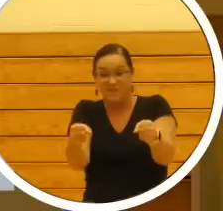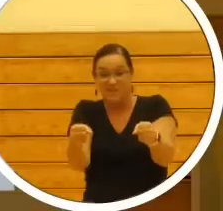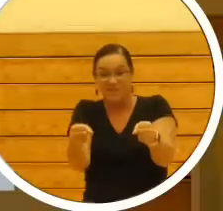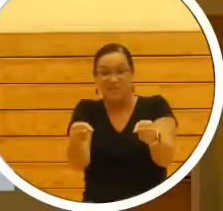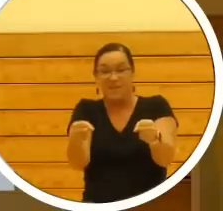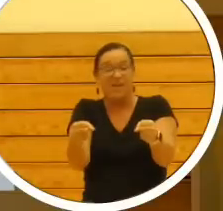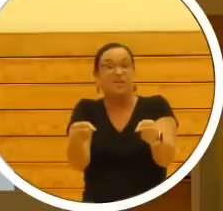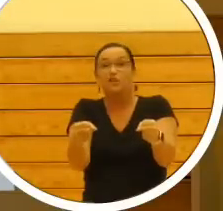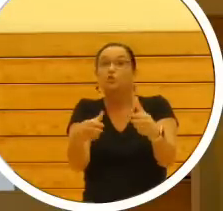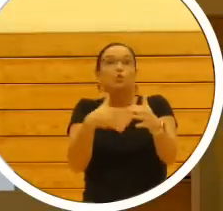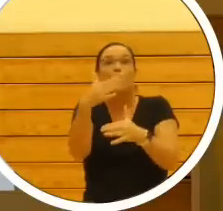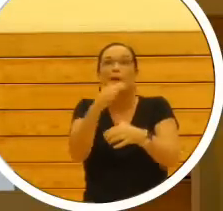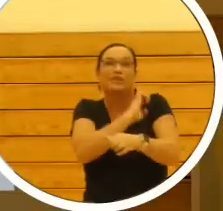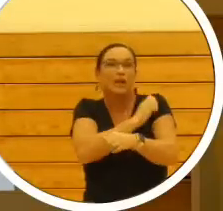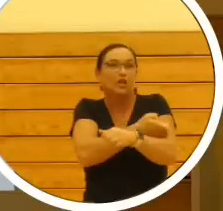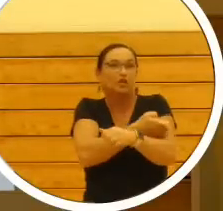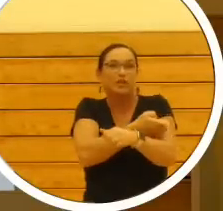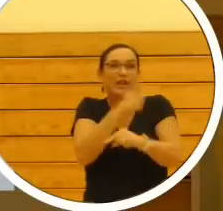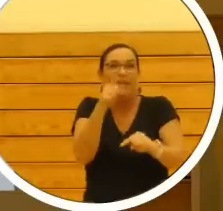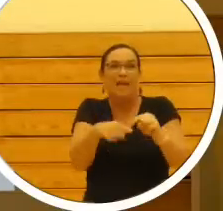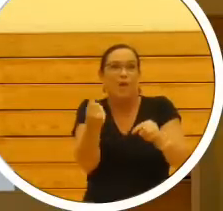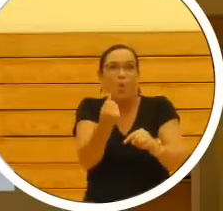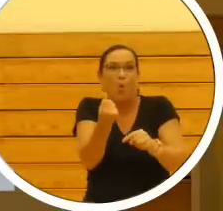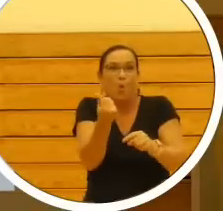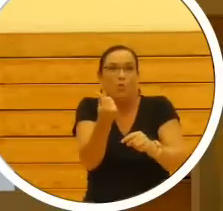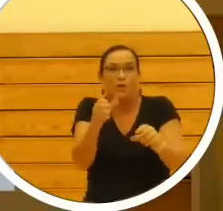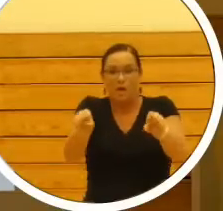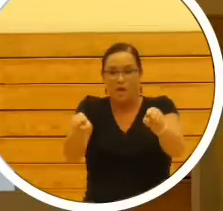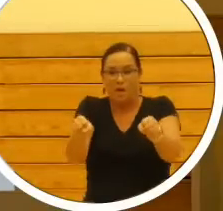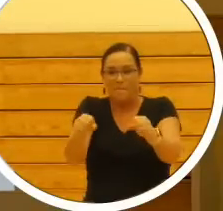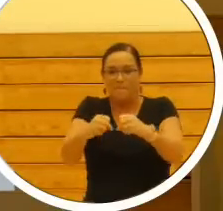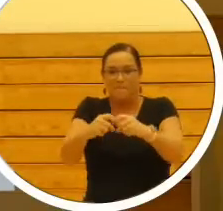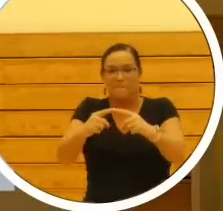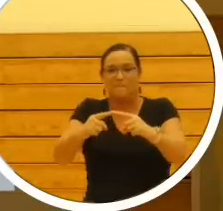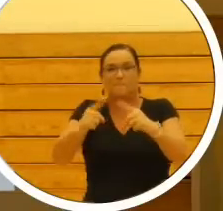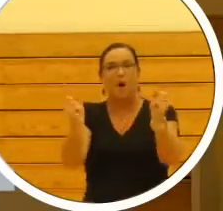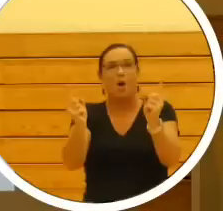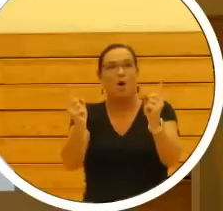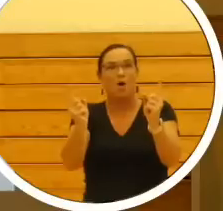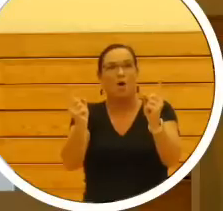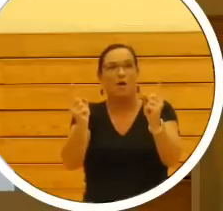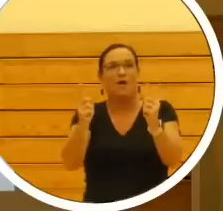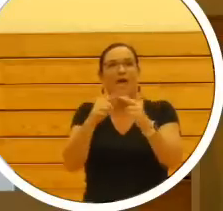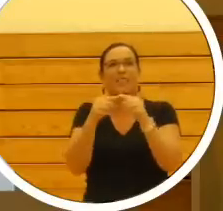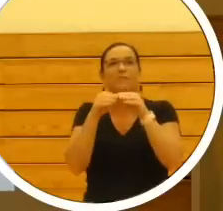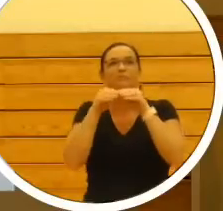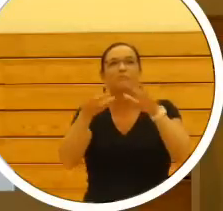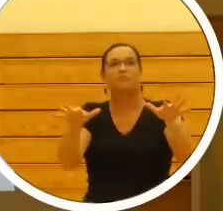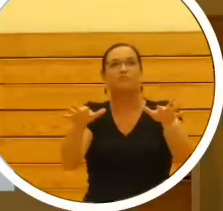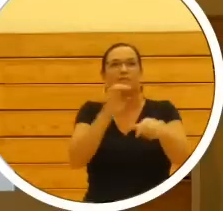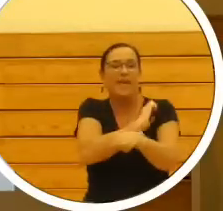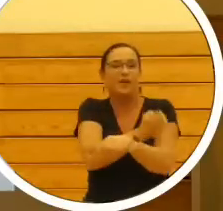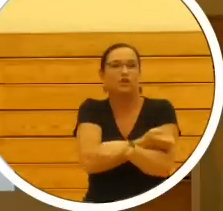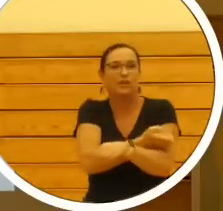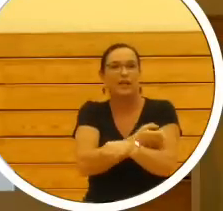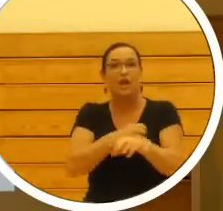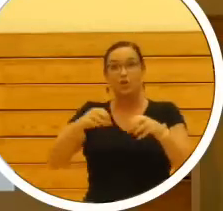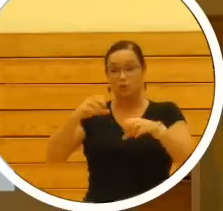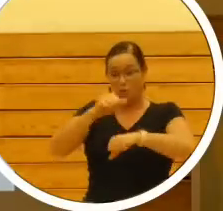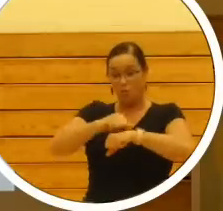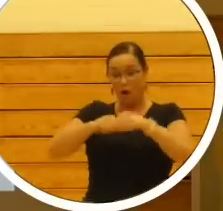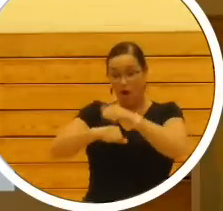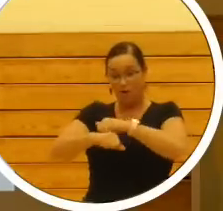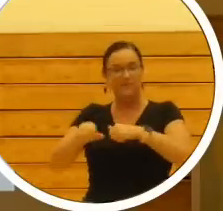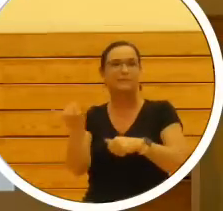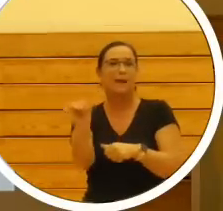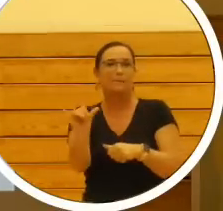put too much energy into it, it can't hold it anymore, and it's going to break, and it'll release that energy. And that's what the rocks are doing too.